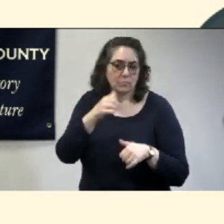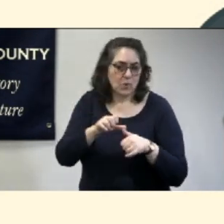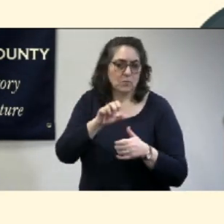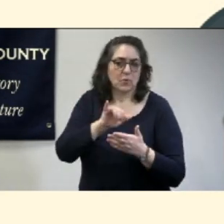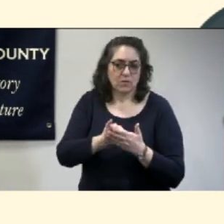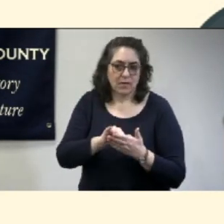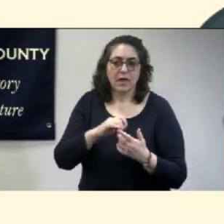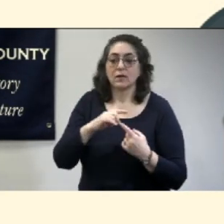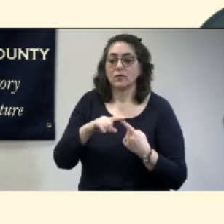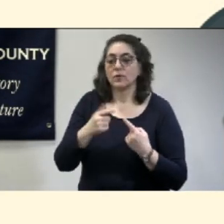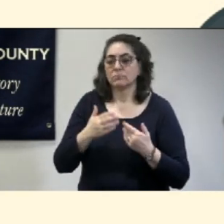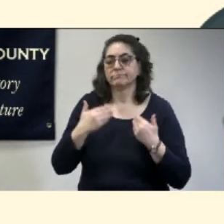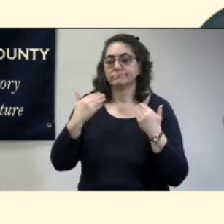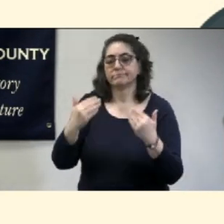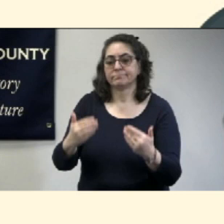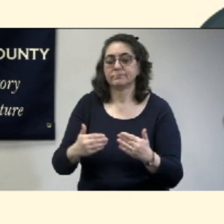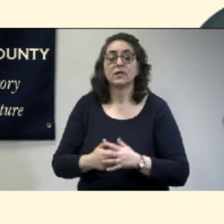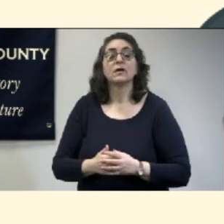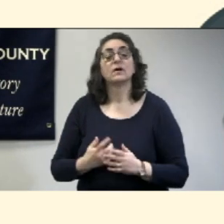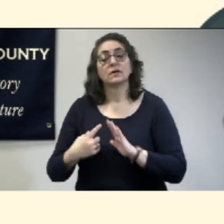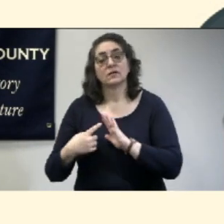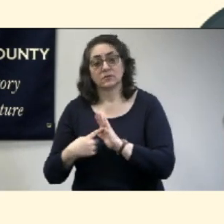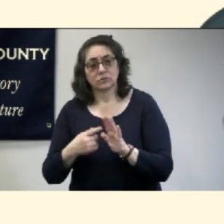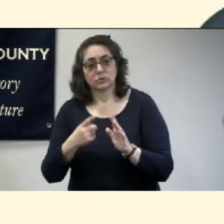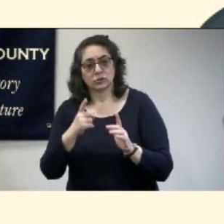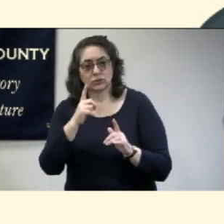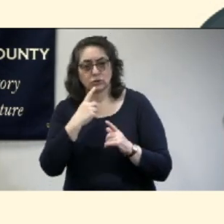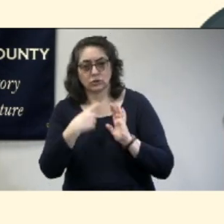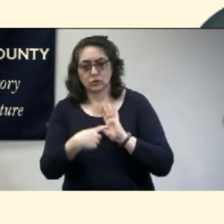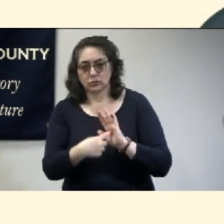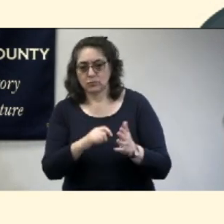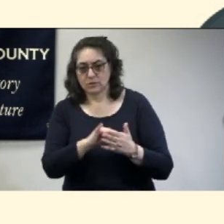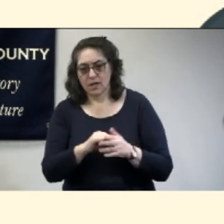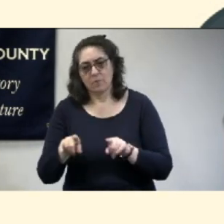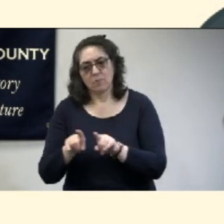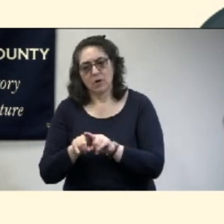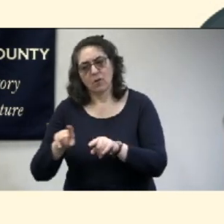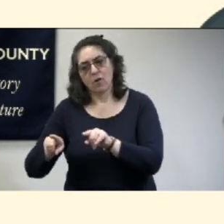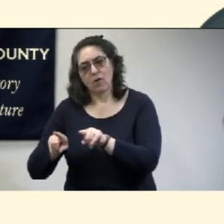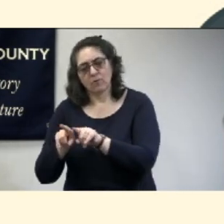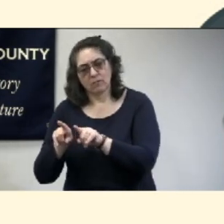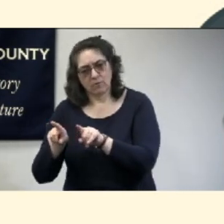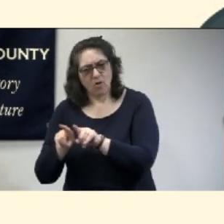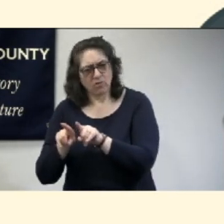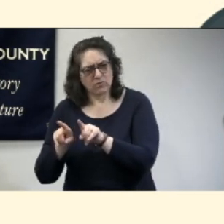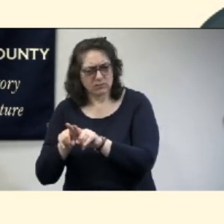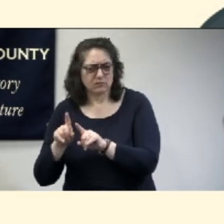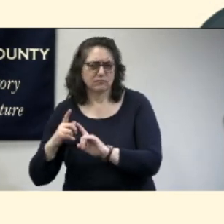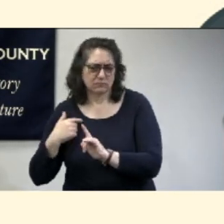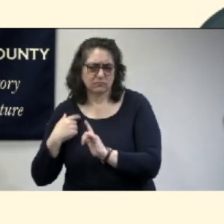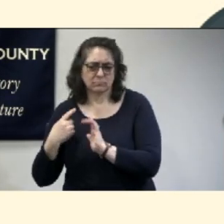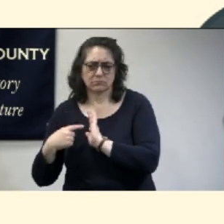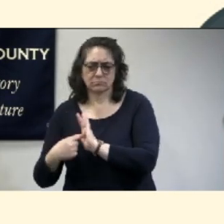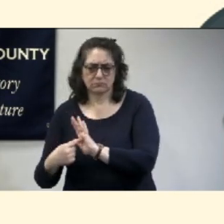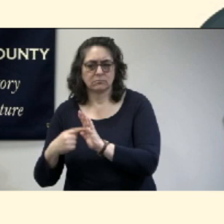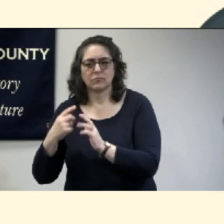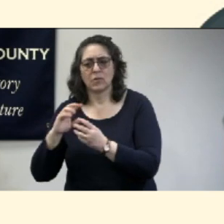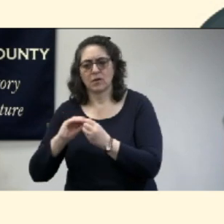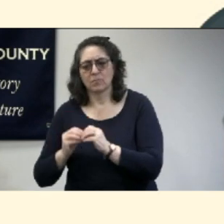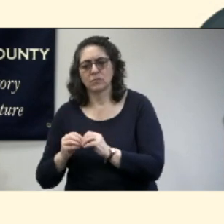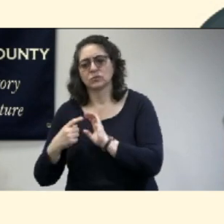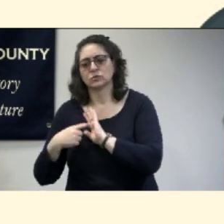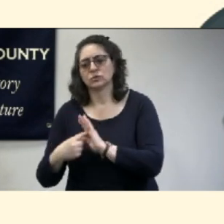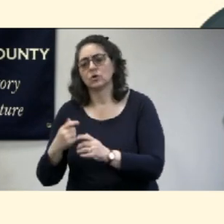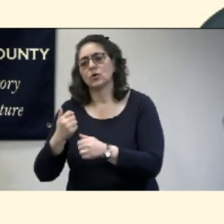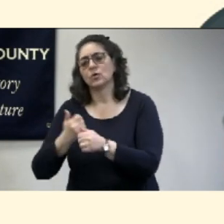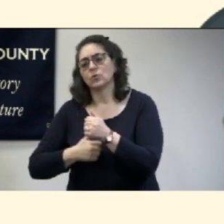that they do. In addition to COVID, obviously, they do other diseases, and the numbers represent the municipalities